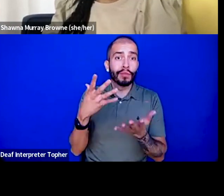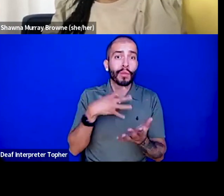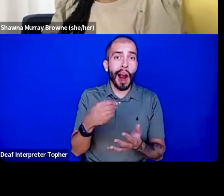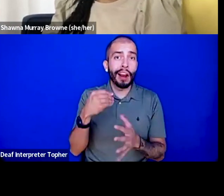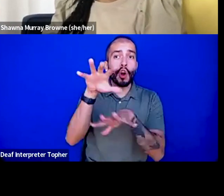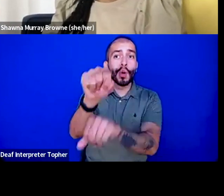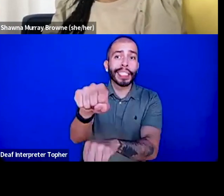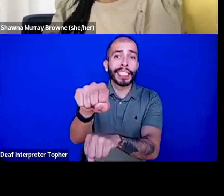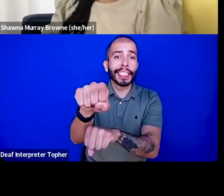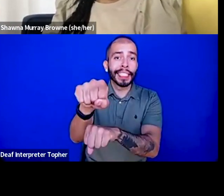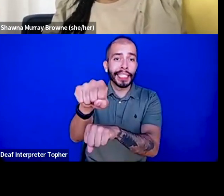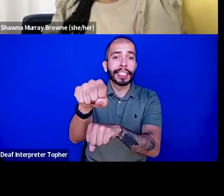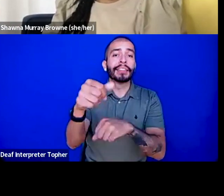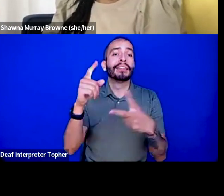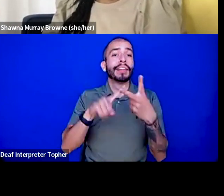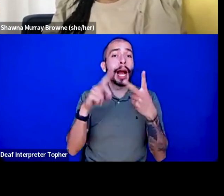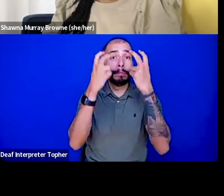In America,